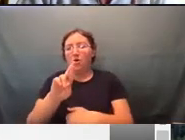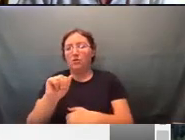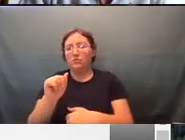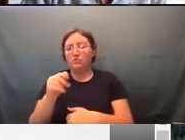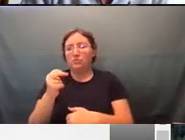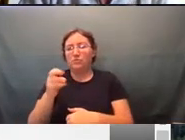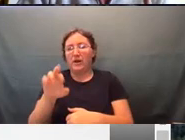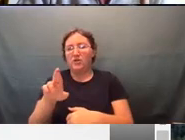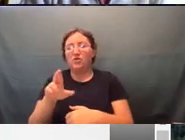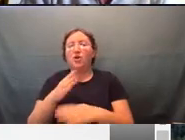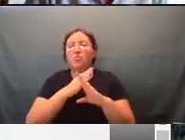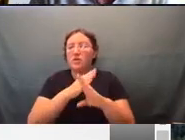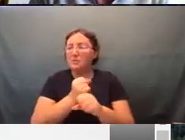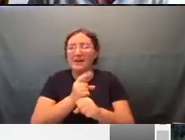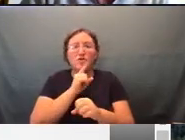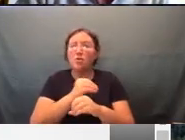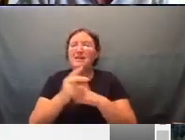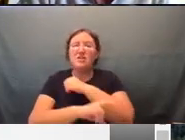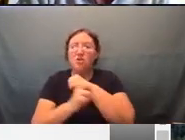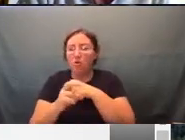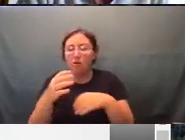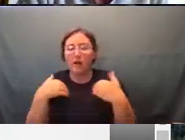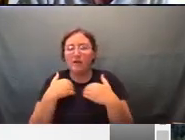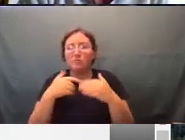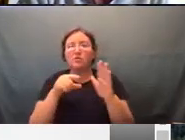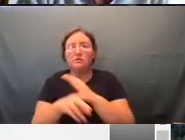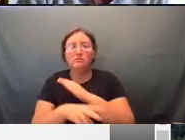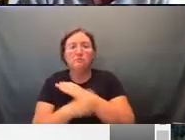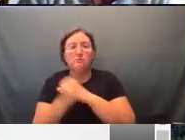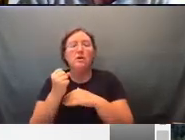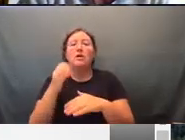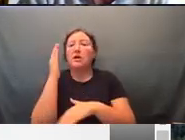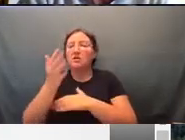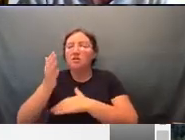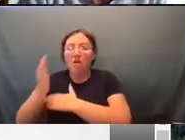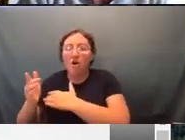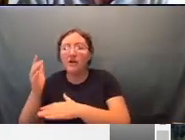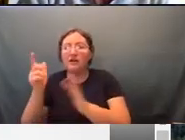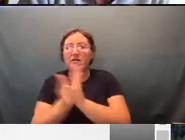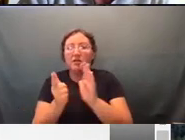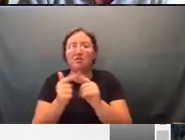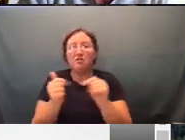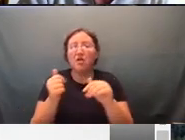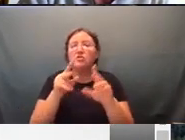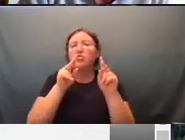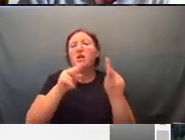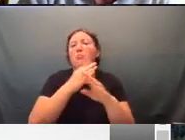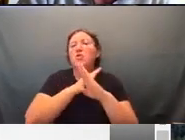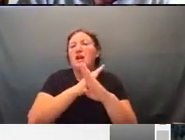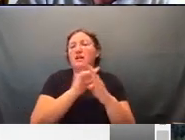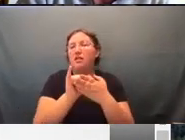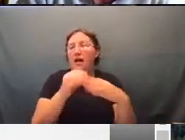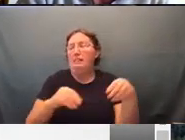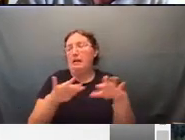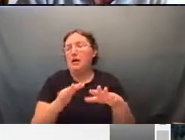illegal logging, poaching, and other things that were seeking to develop this area in a not super